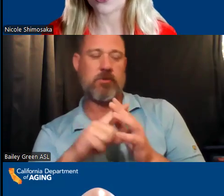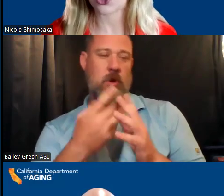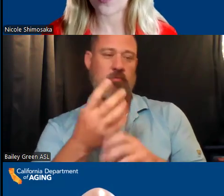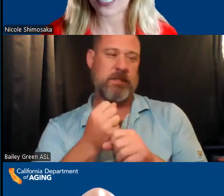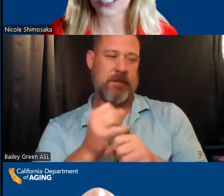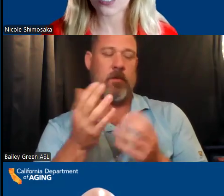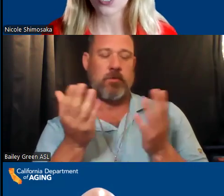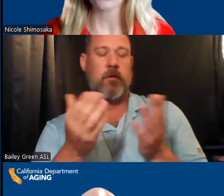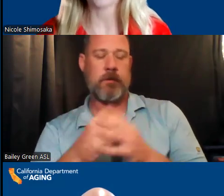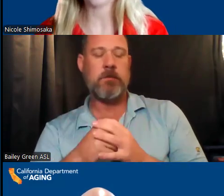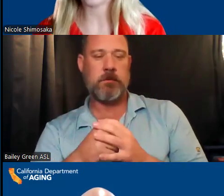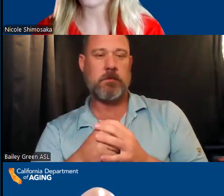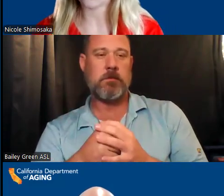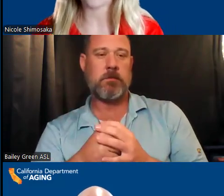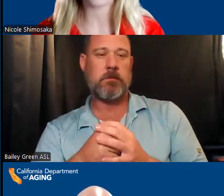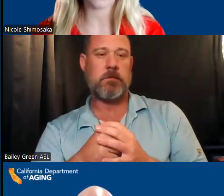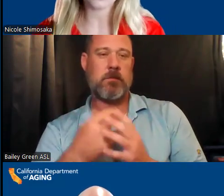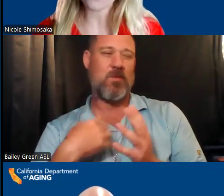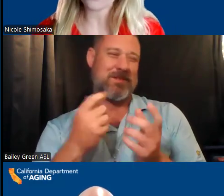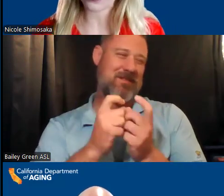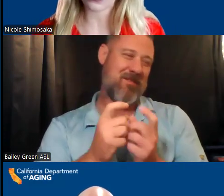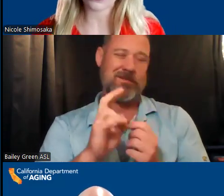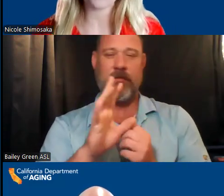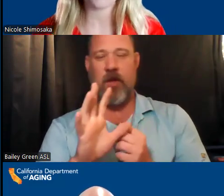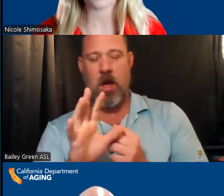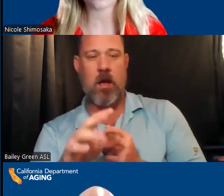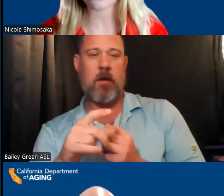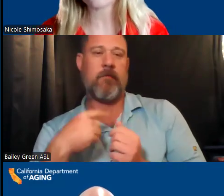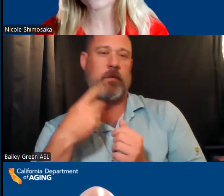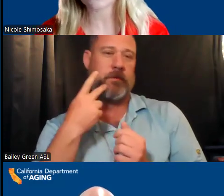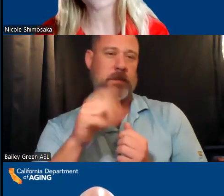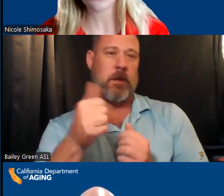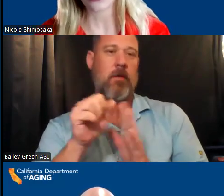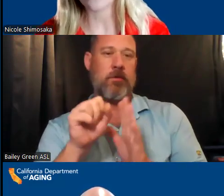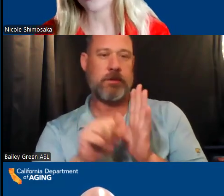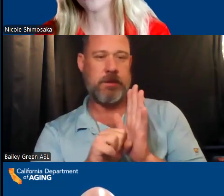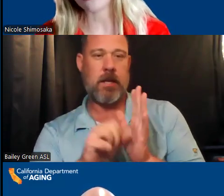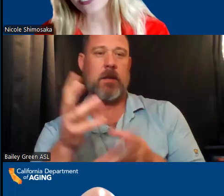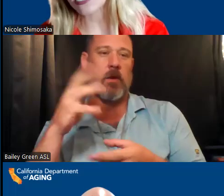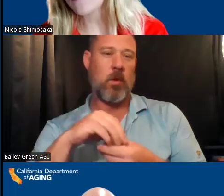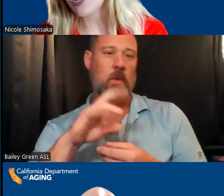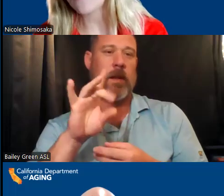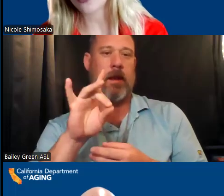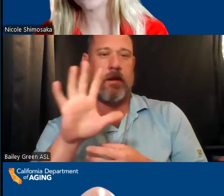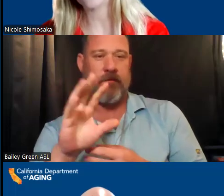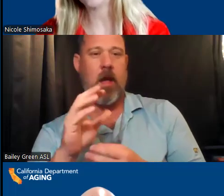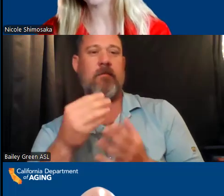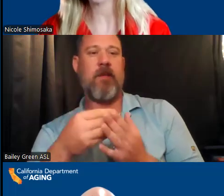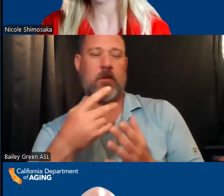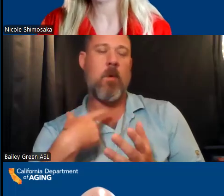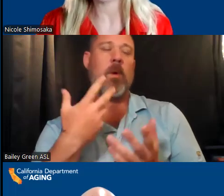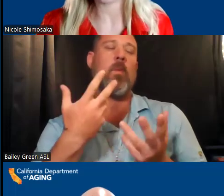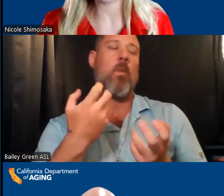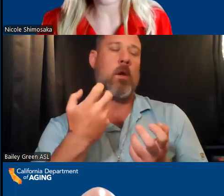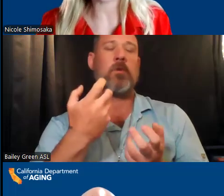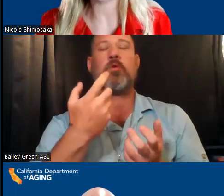the services. So we did toy with starting at 75. We've seen other states include an 85 factor, but we wanted to be